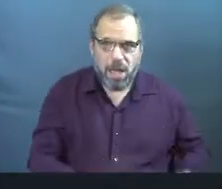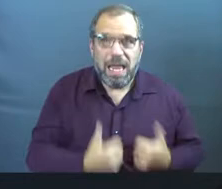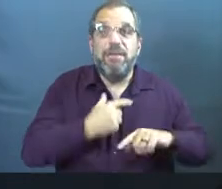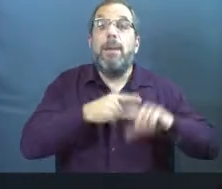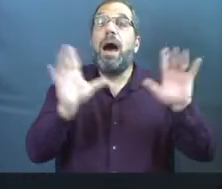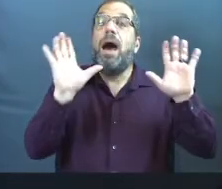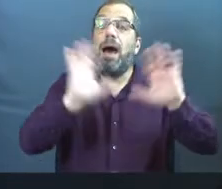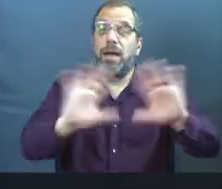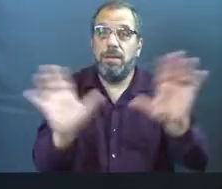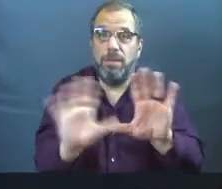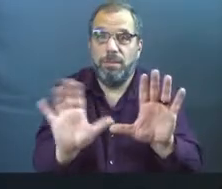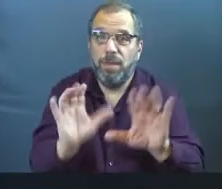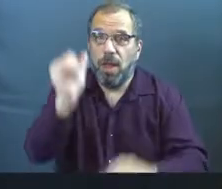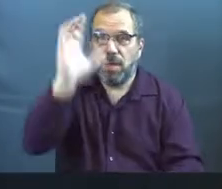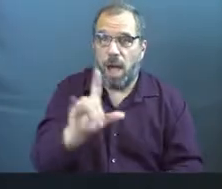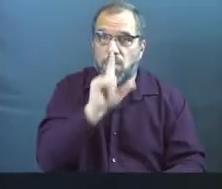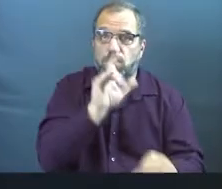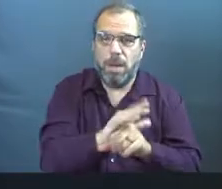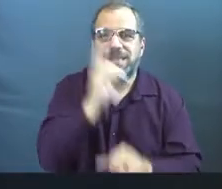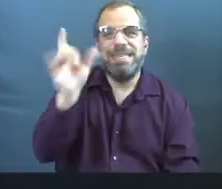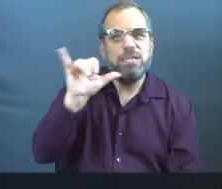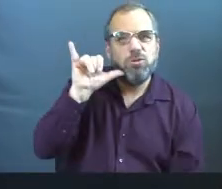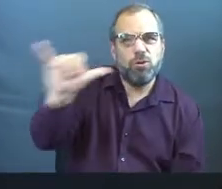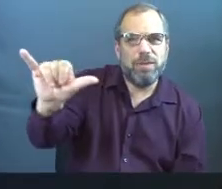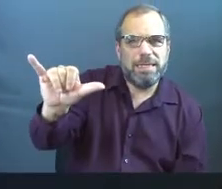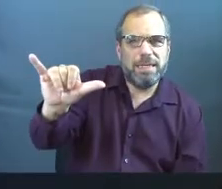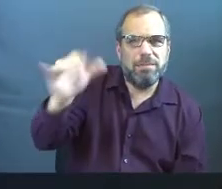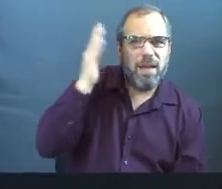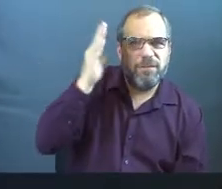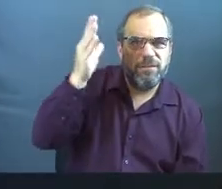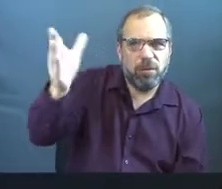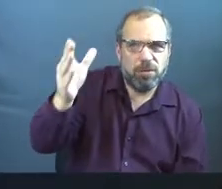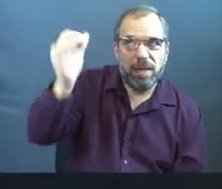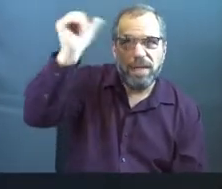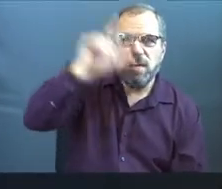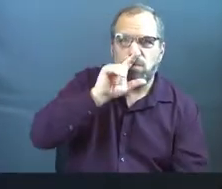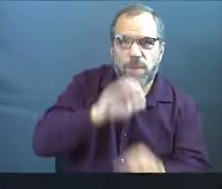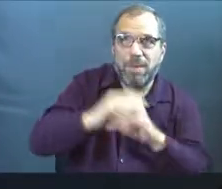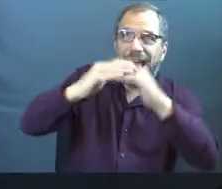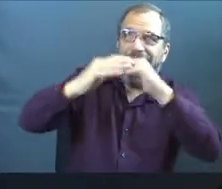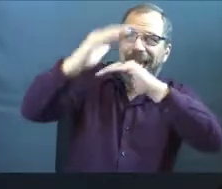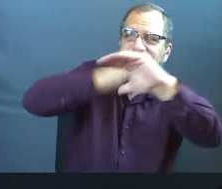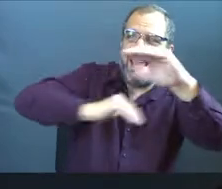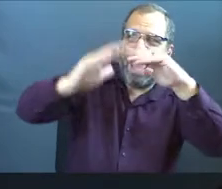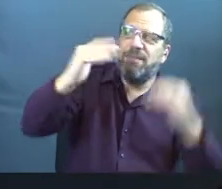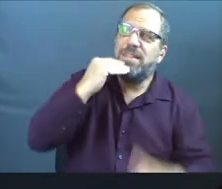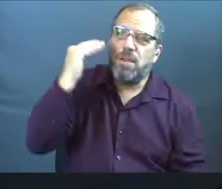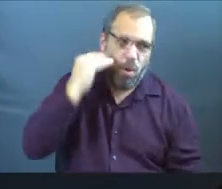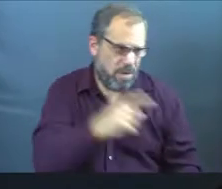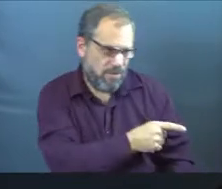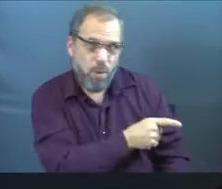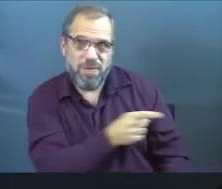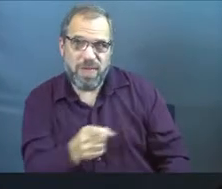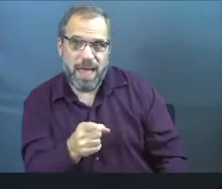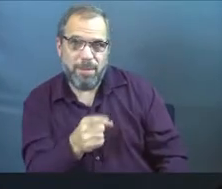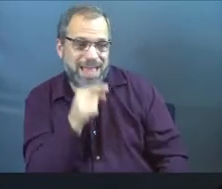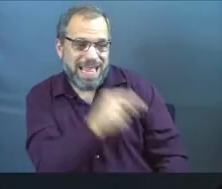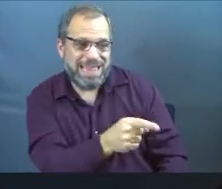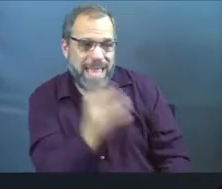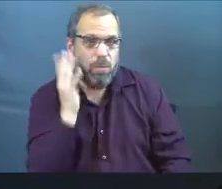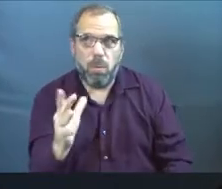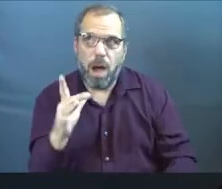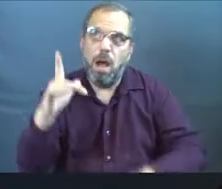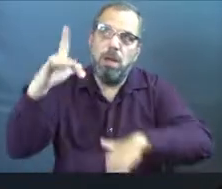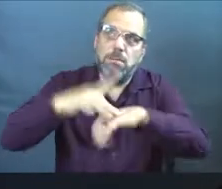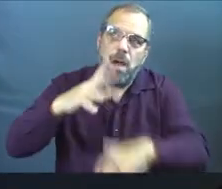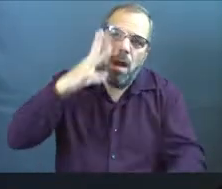life. But also God promised eternity in the future. God had a promise of a heavenly home for them that they would one day get